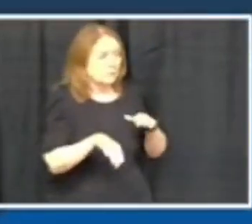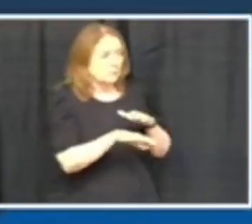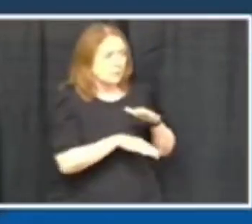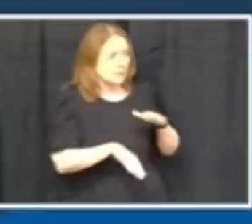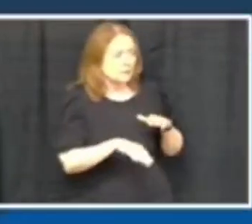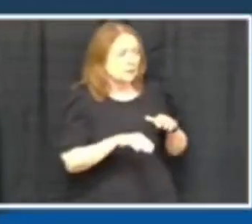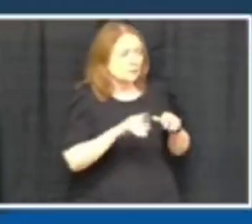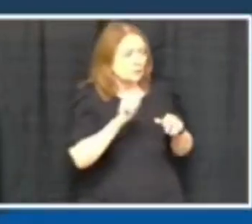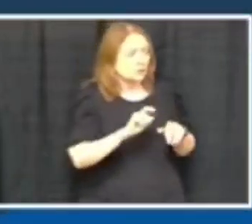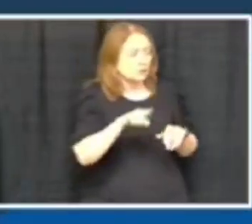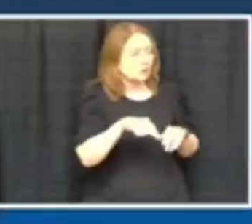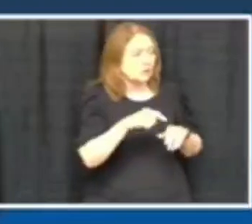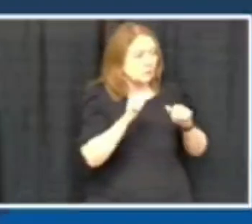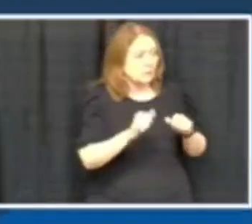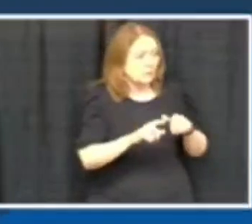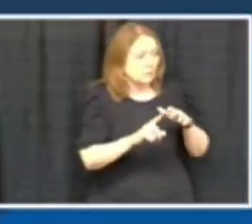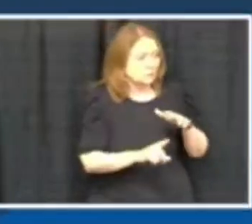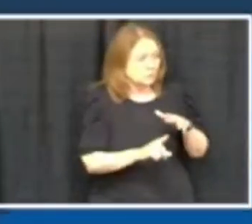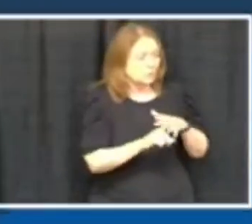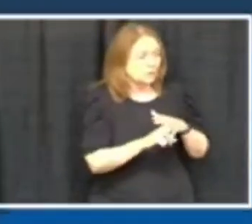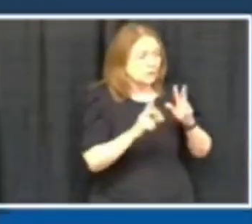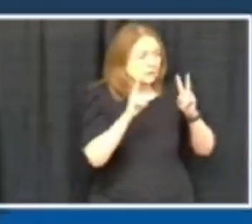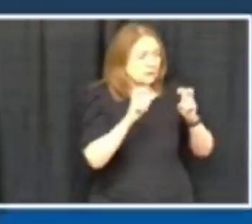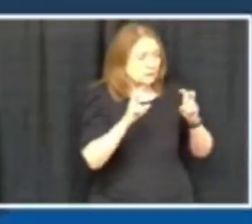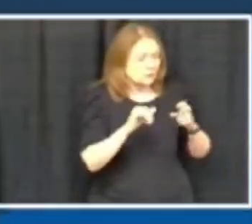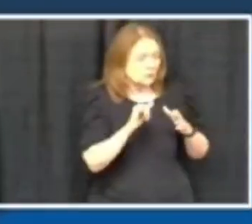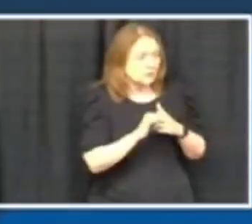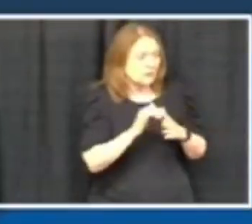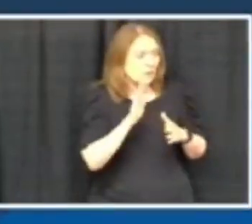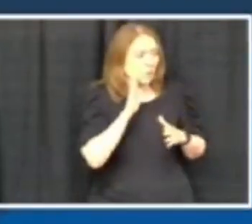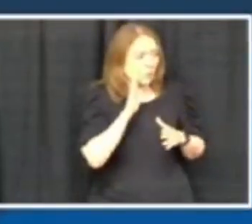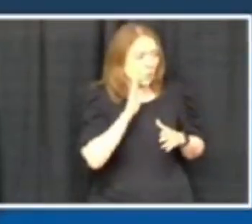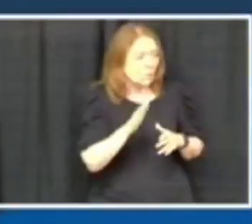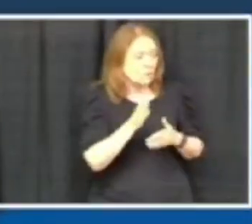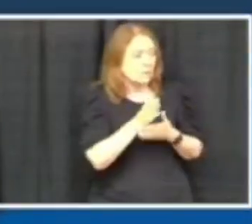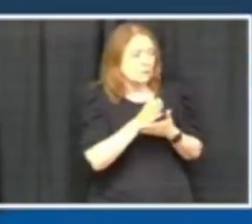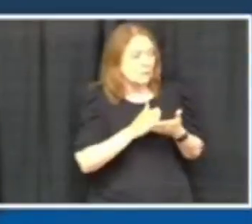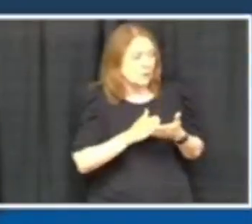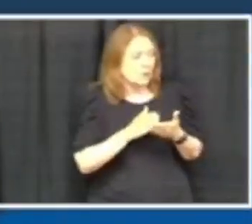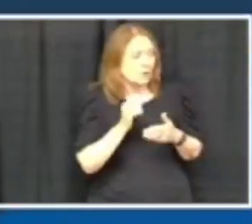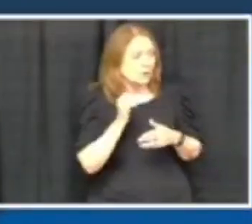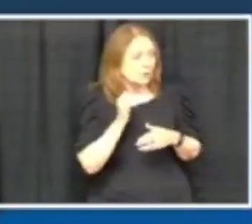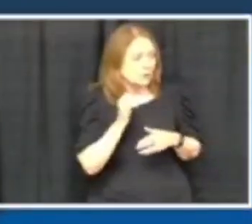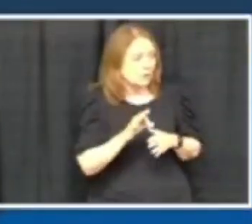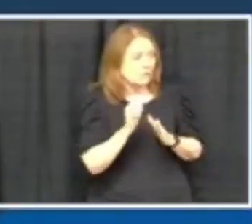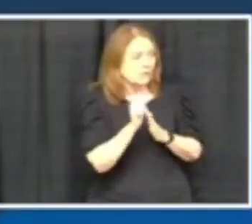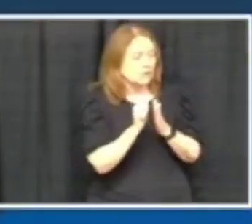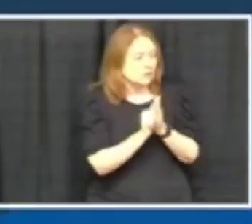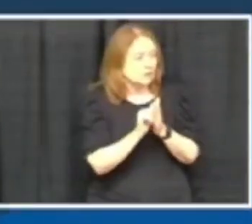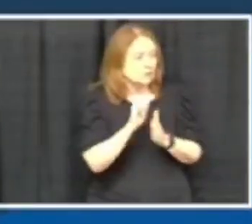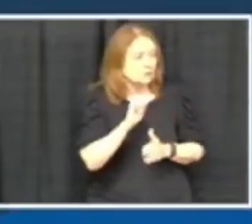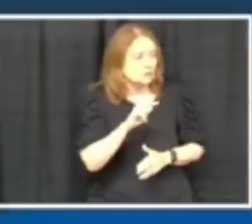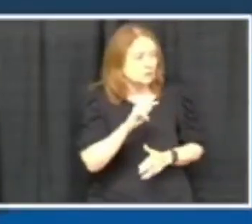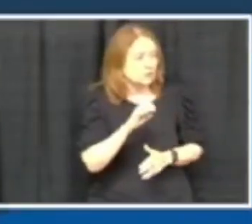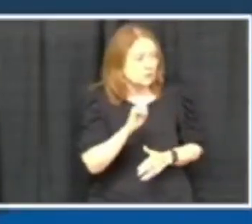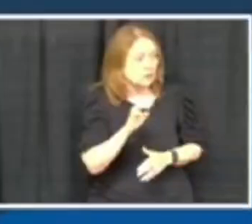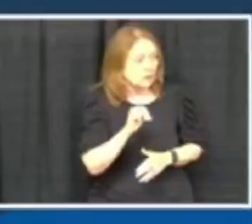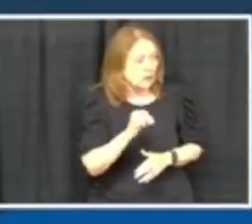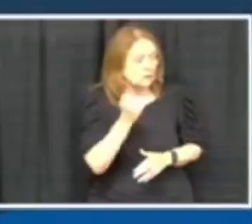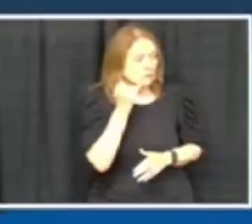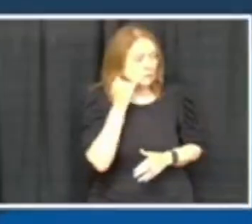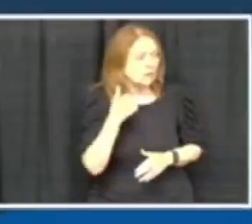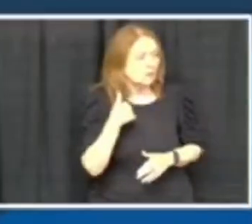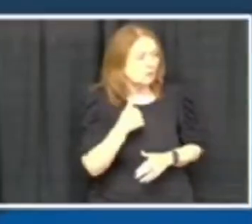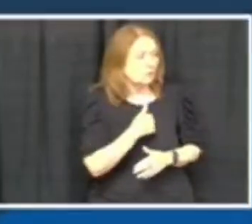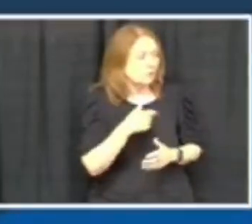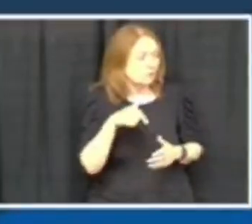only be able to raise issues that are going to be part of an agenda item if we wanted